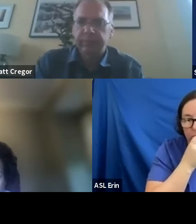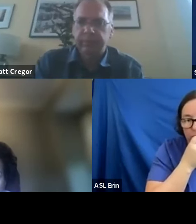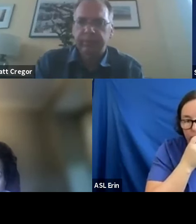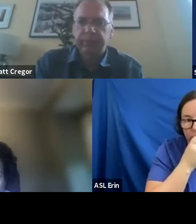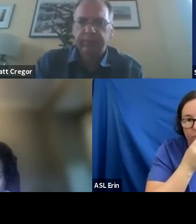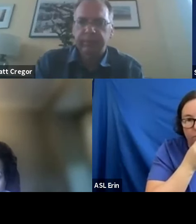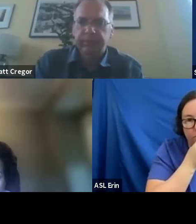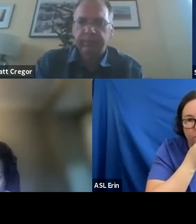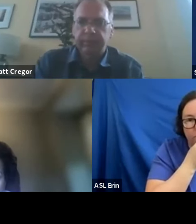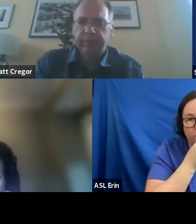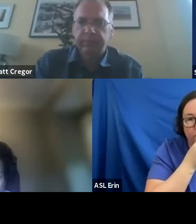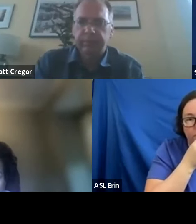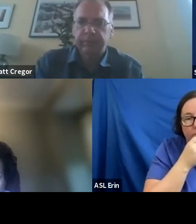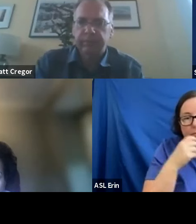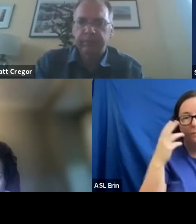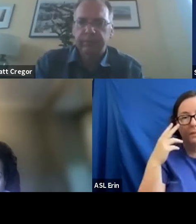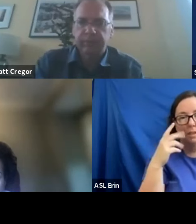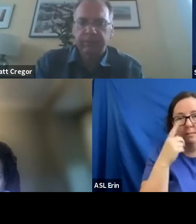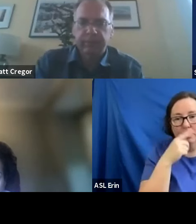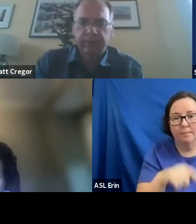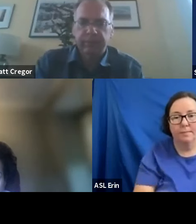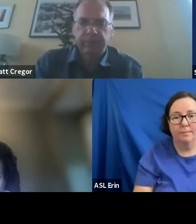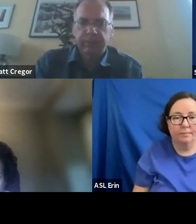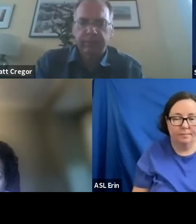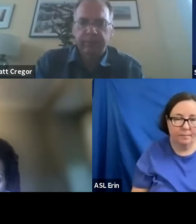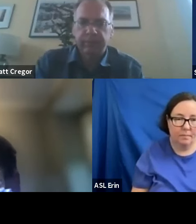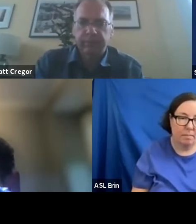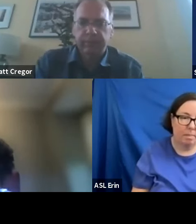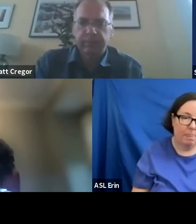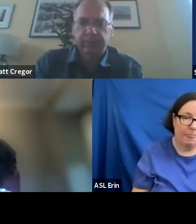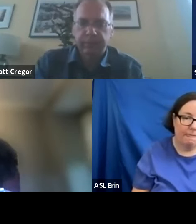Yuhong Jia. Please unmute yourself and start your camera.